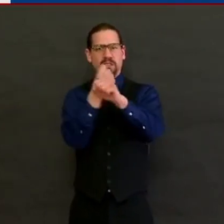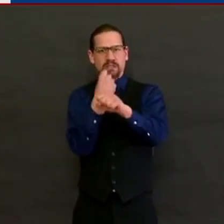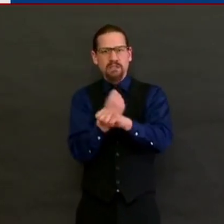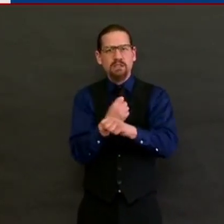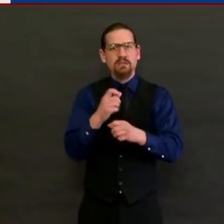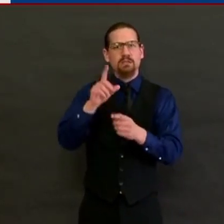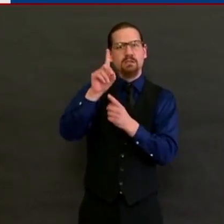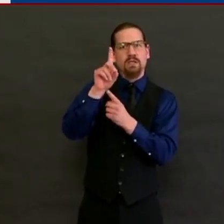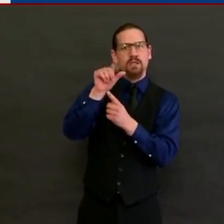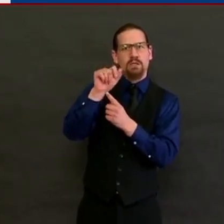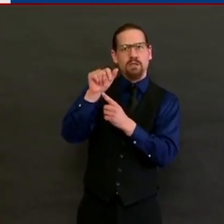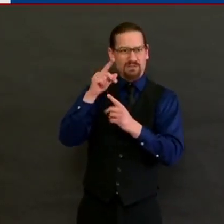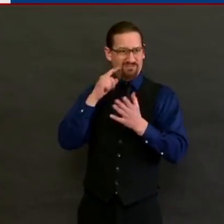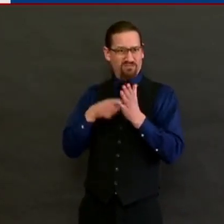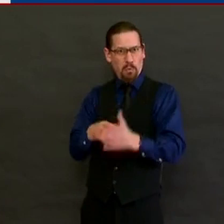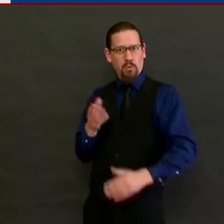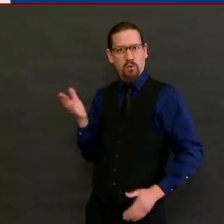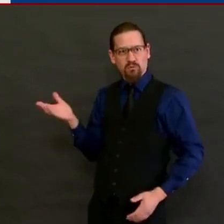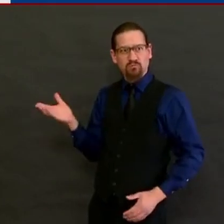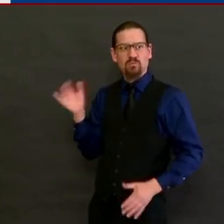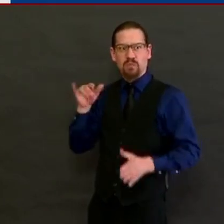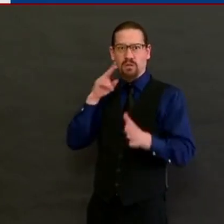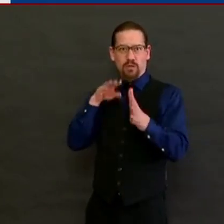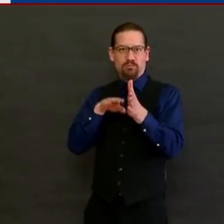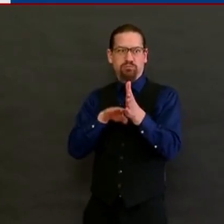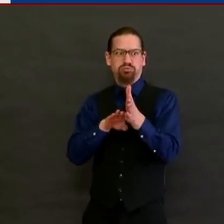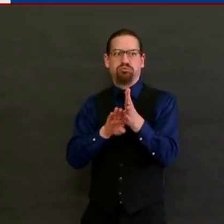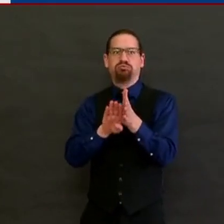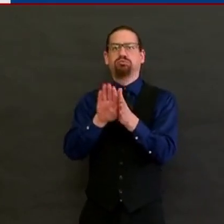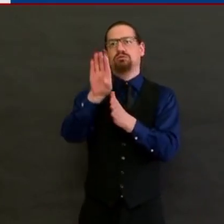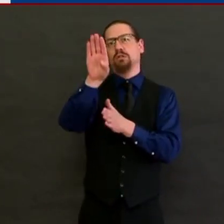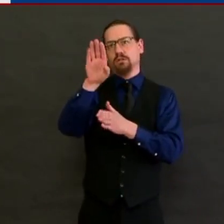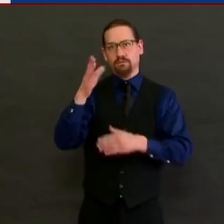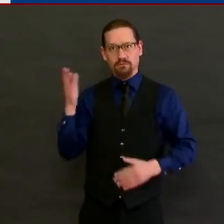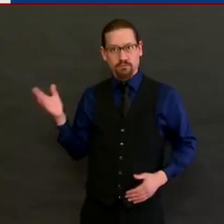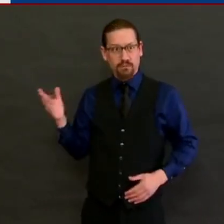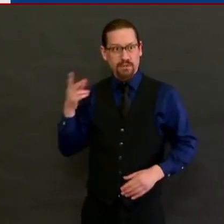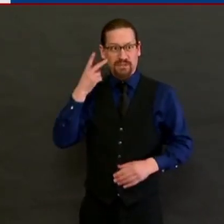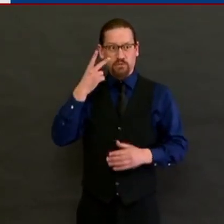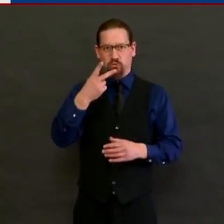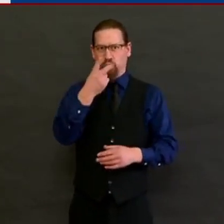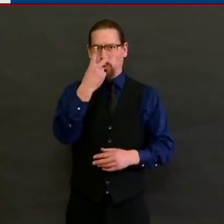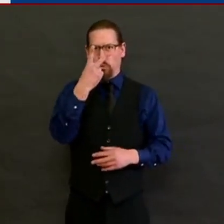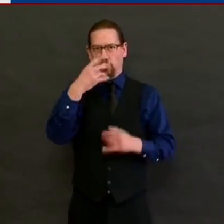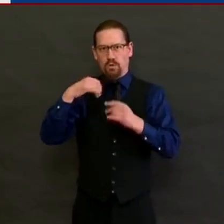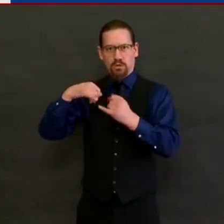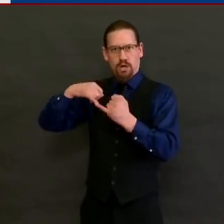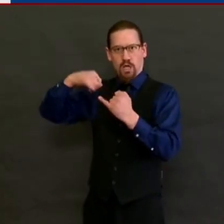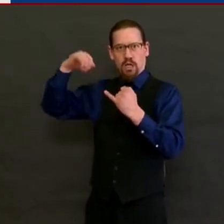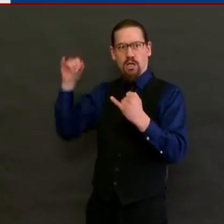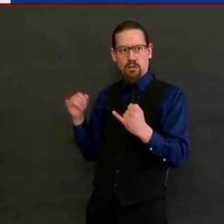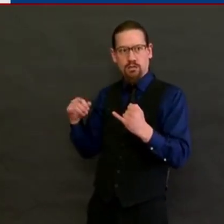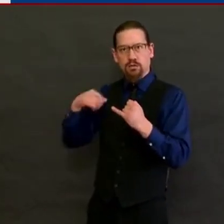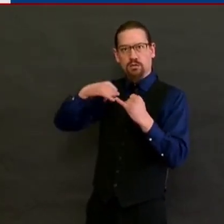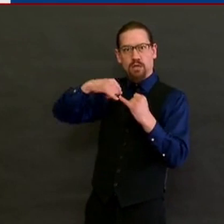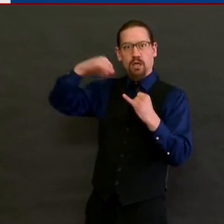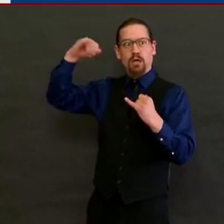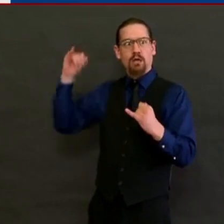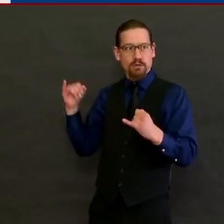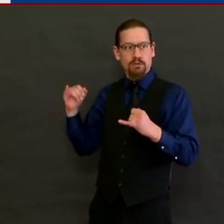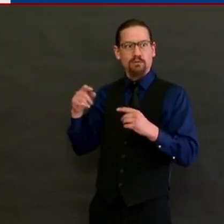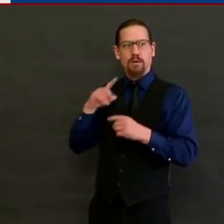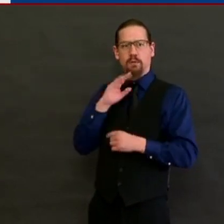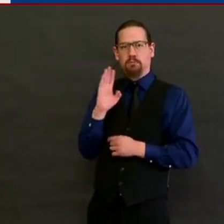what you see on the screen are two lines. There's a blue line. The blue line you can think of as